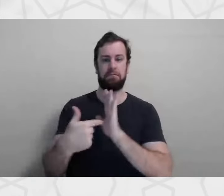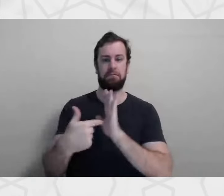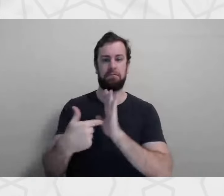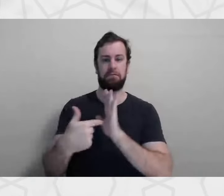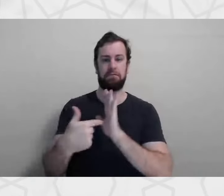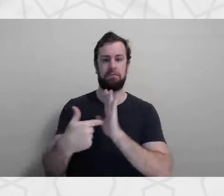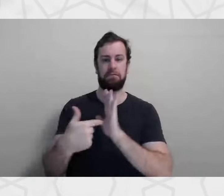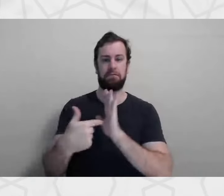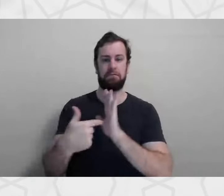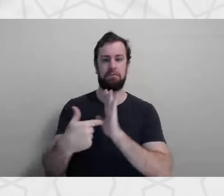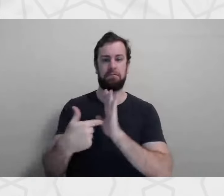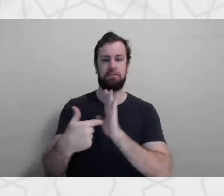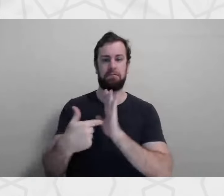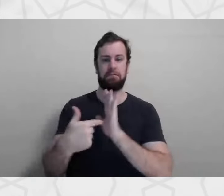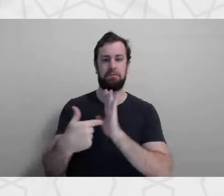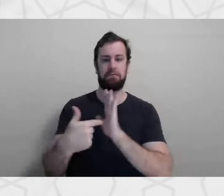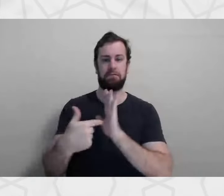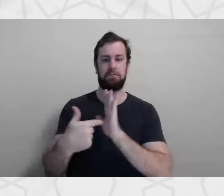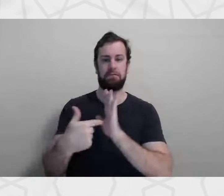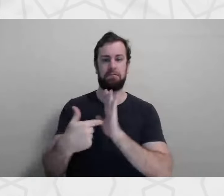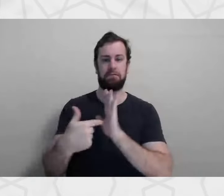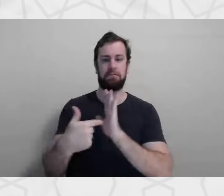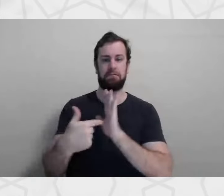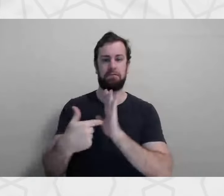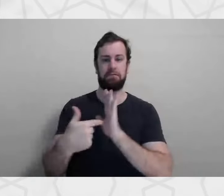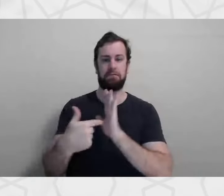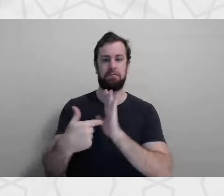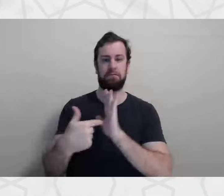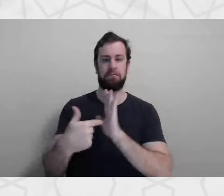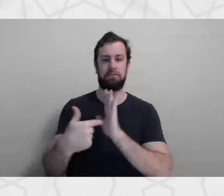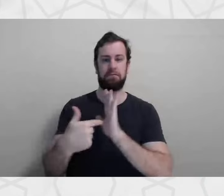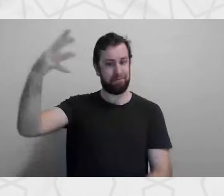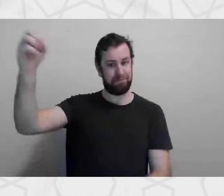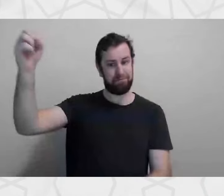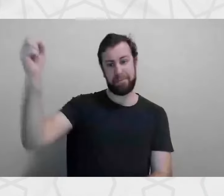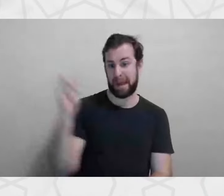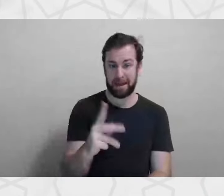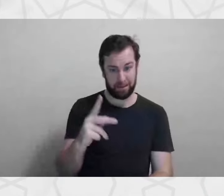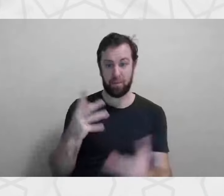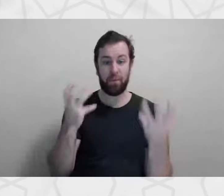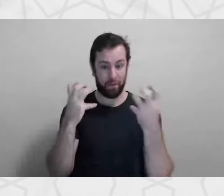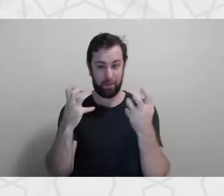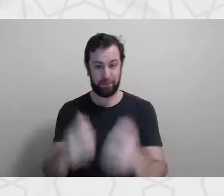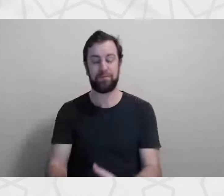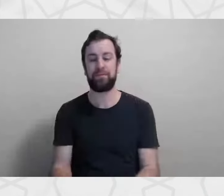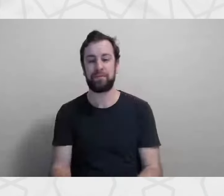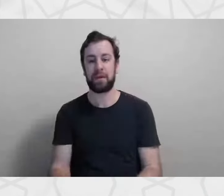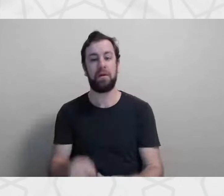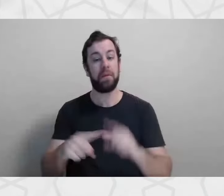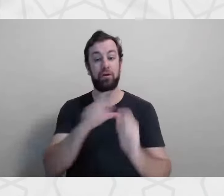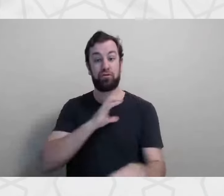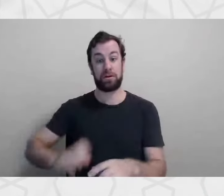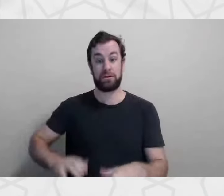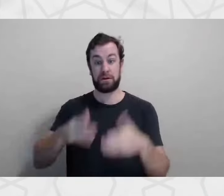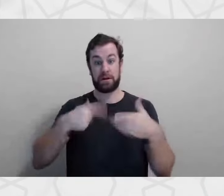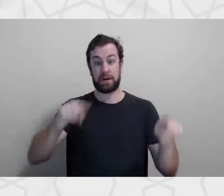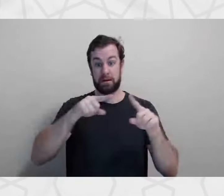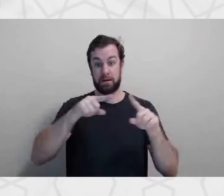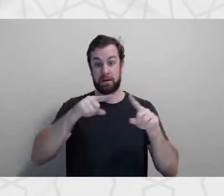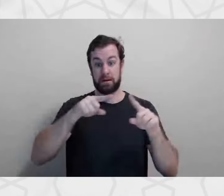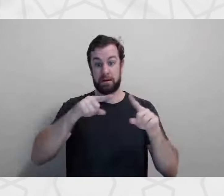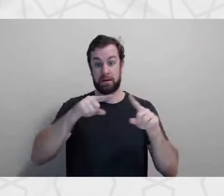people want happiness, people want the sun to come back. But the Christian leaders have